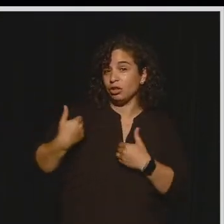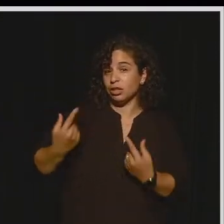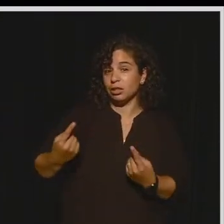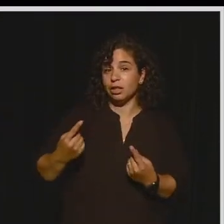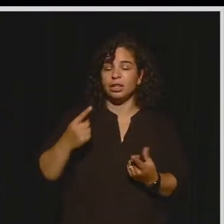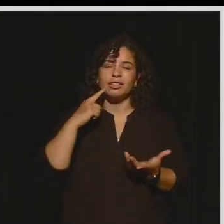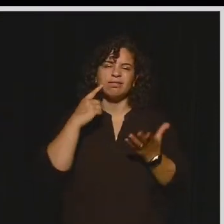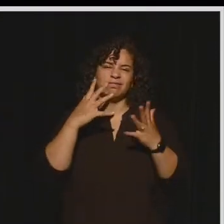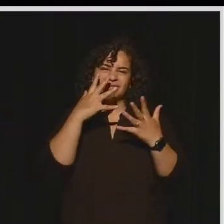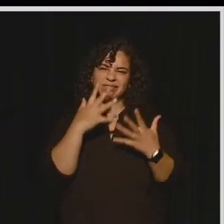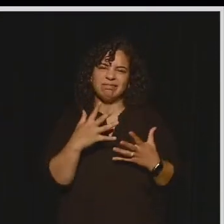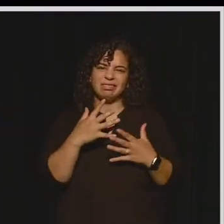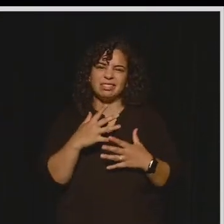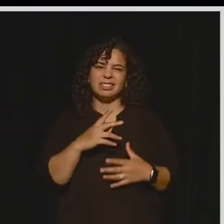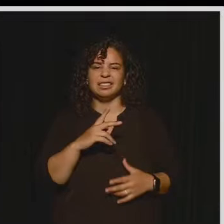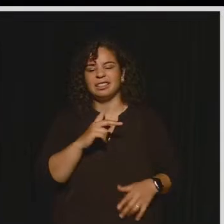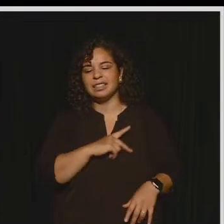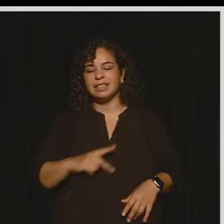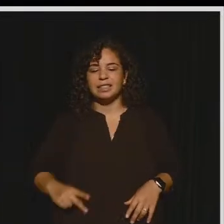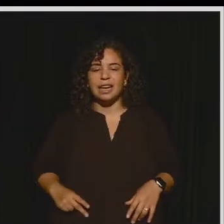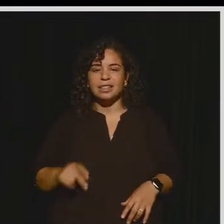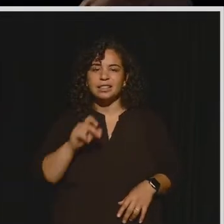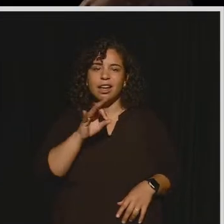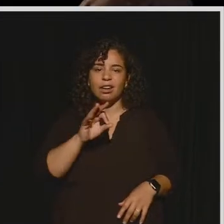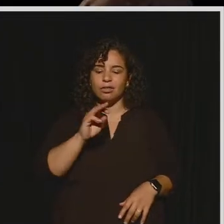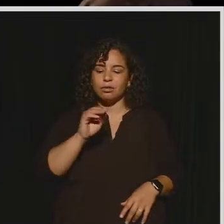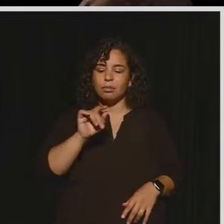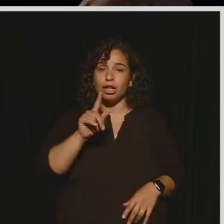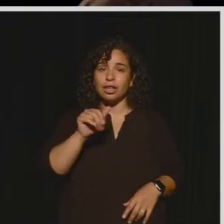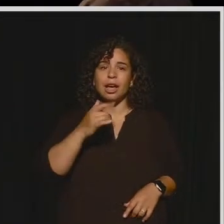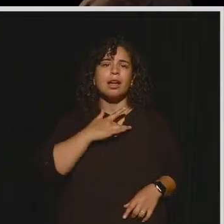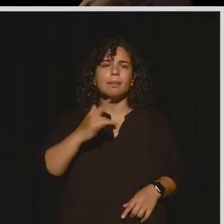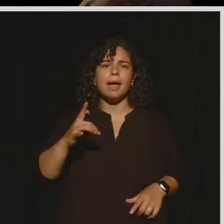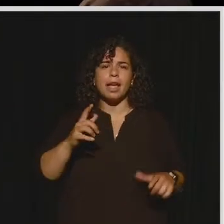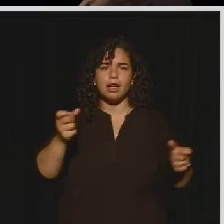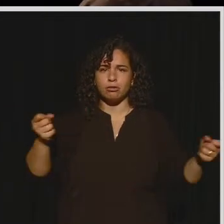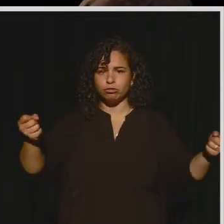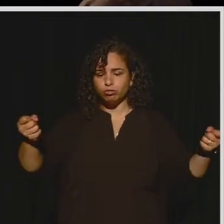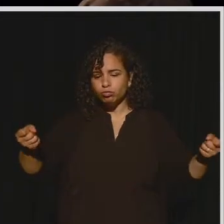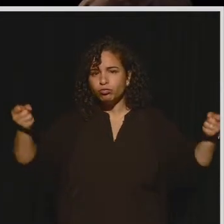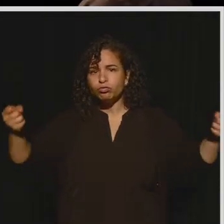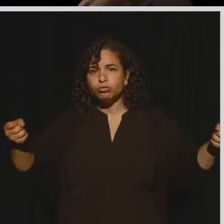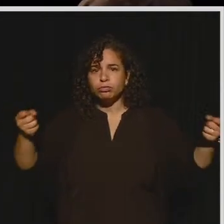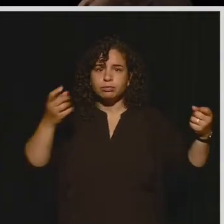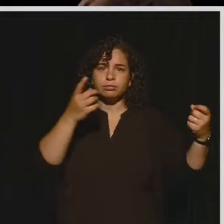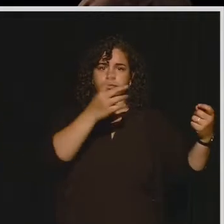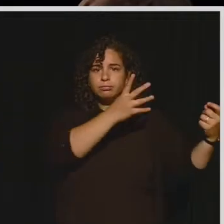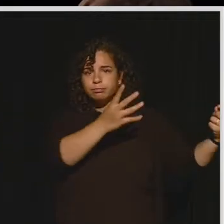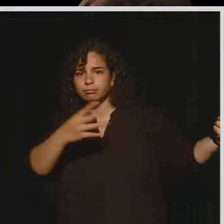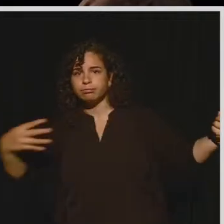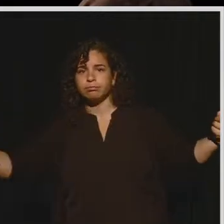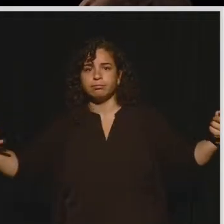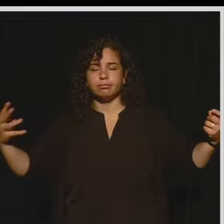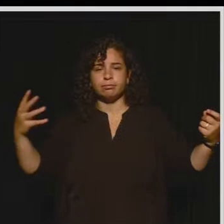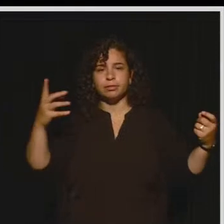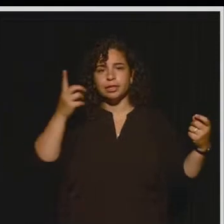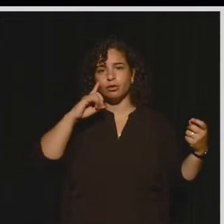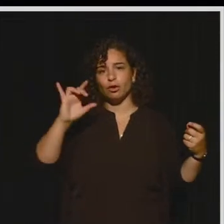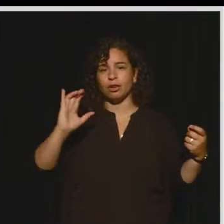of Malta, who were traditionally the long-standing flag bearers for the